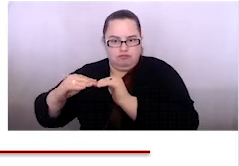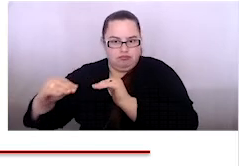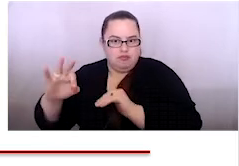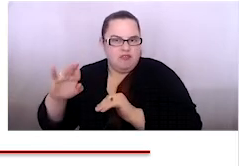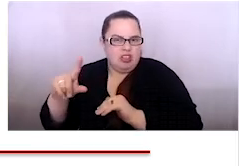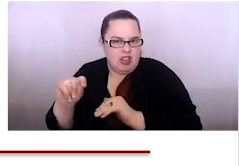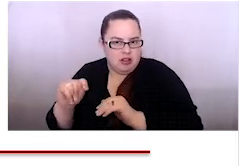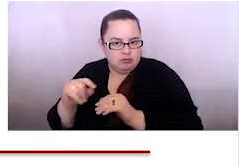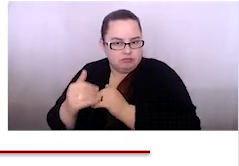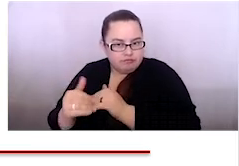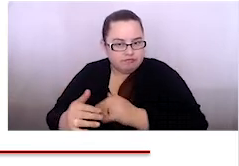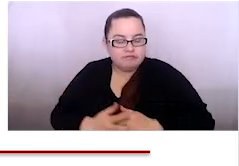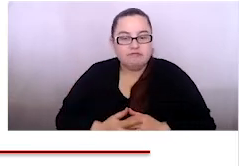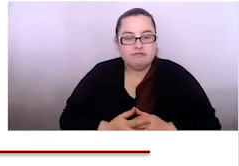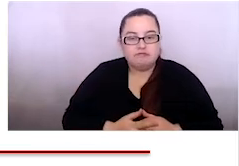Next slide, please.